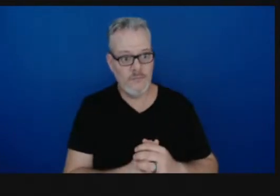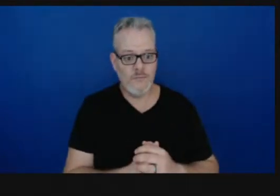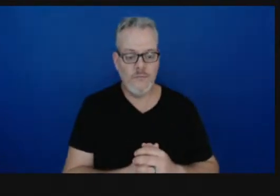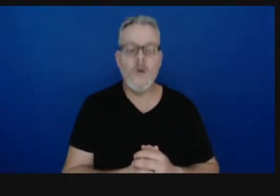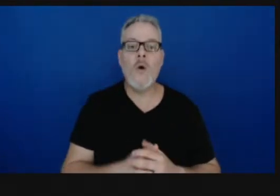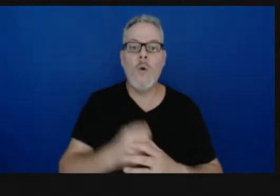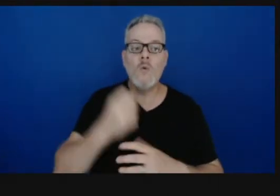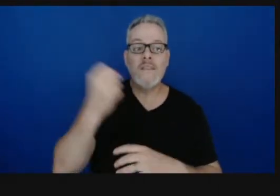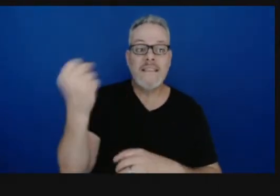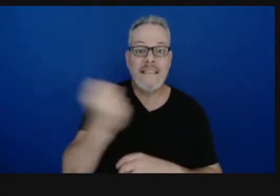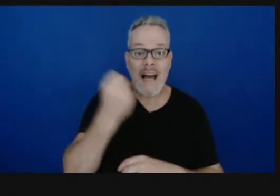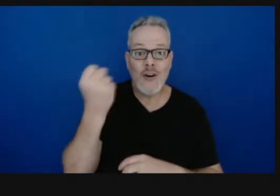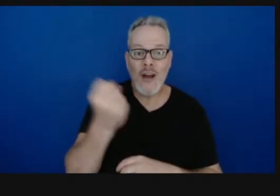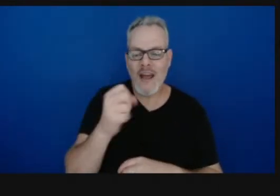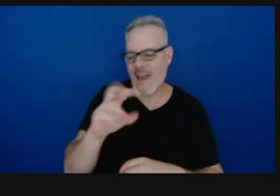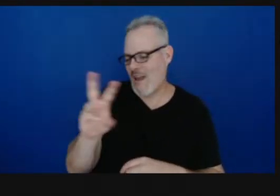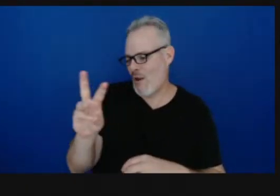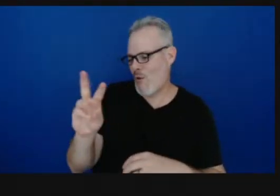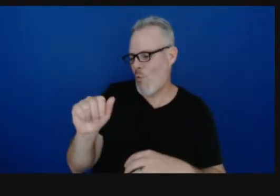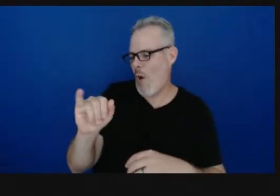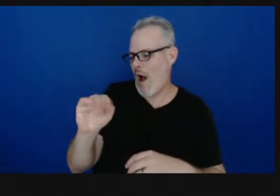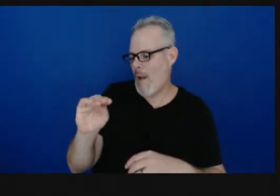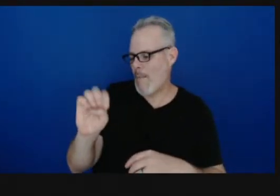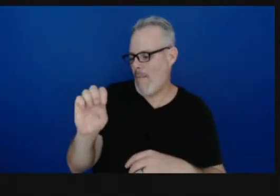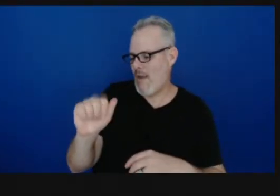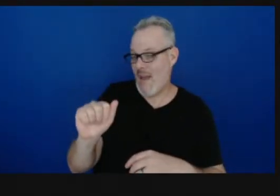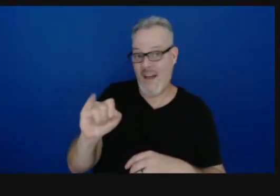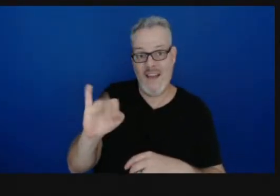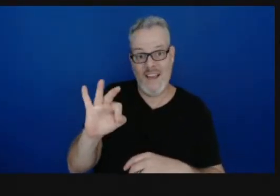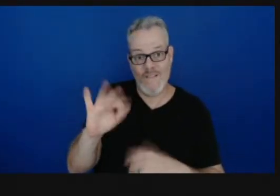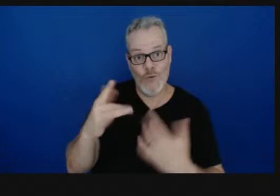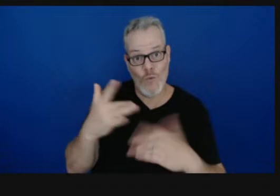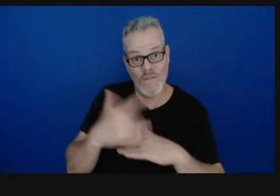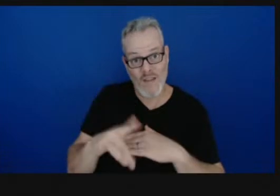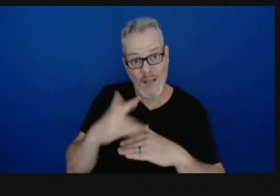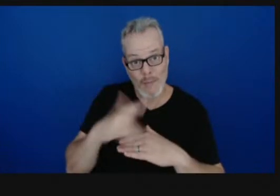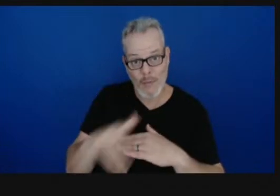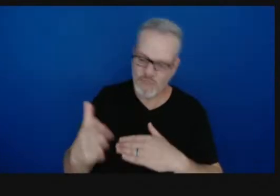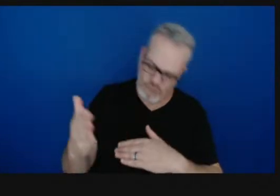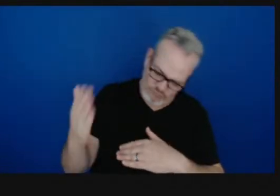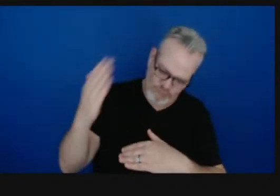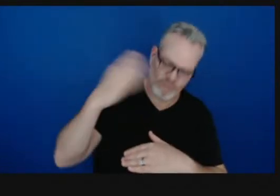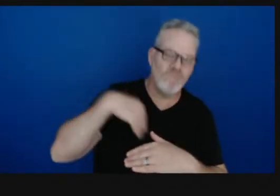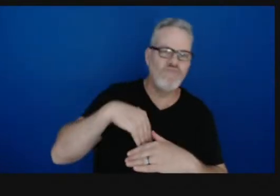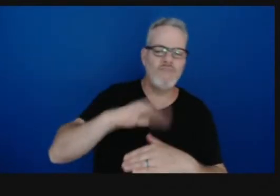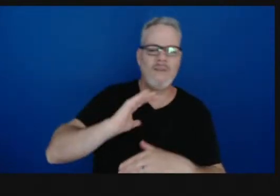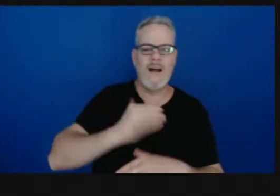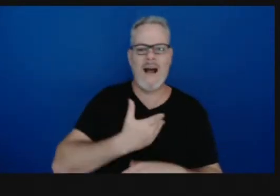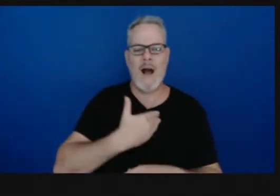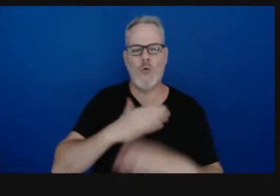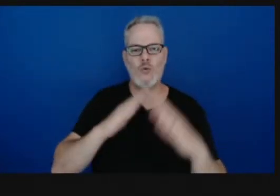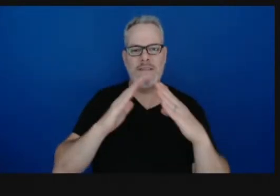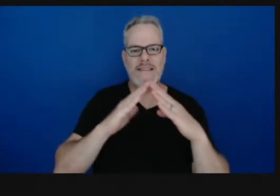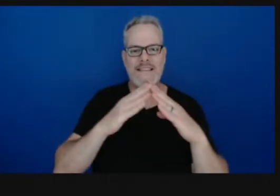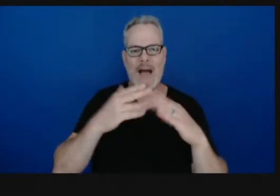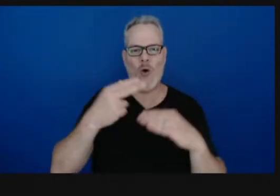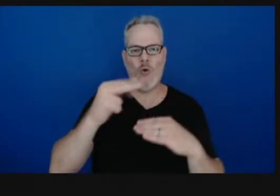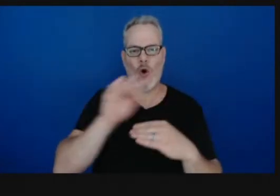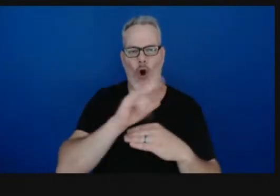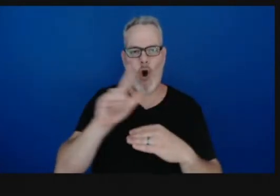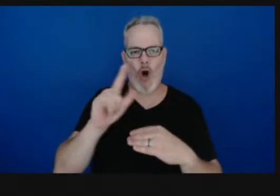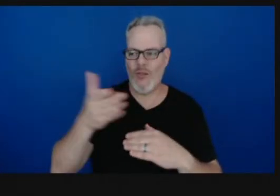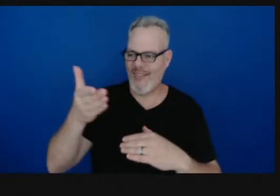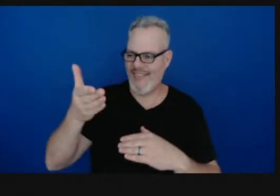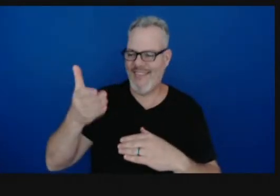Saturday in Waimea. Saturday. If you're around, come to the Kīlauea Town Hall, and we'll be there with, I